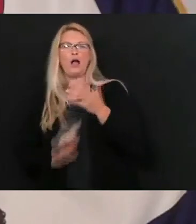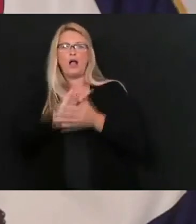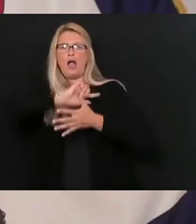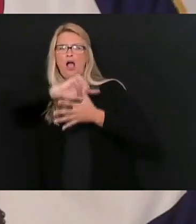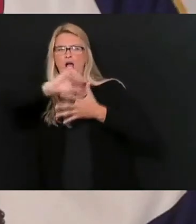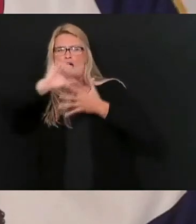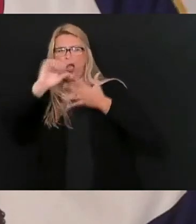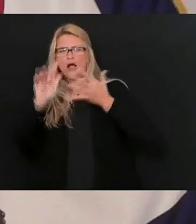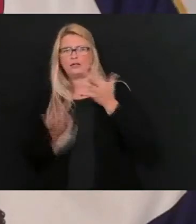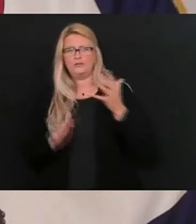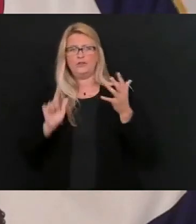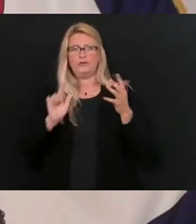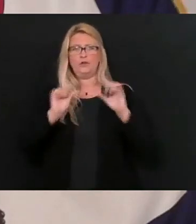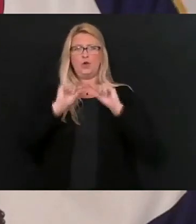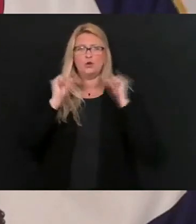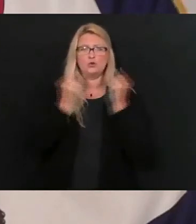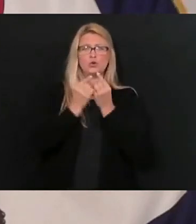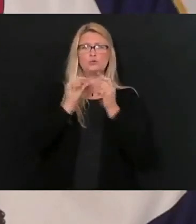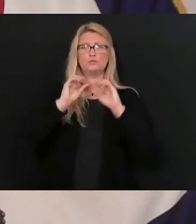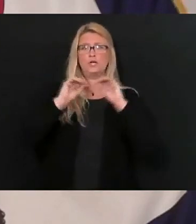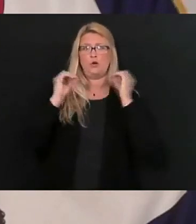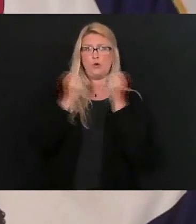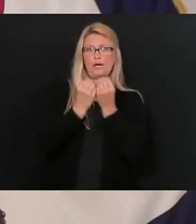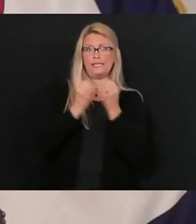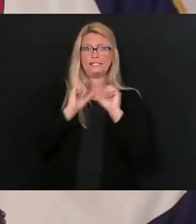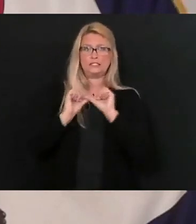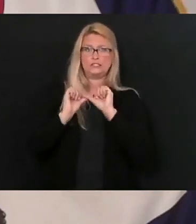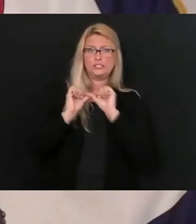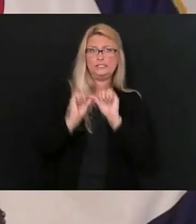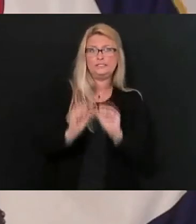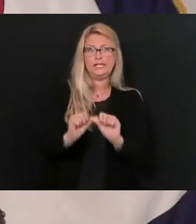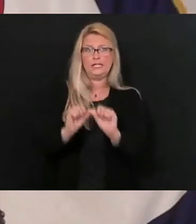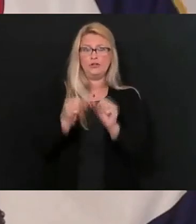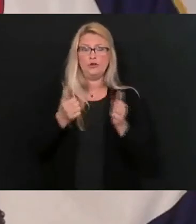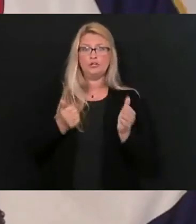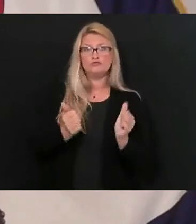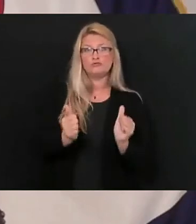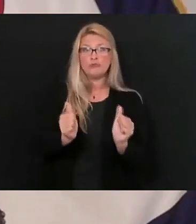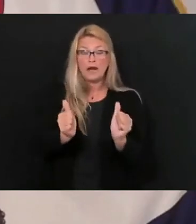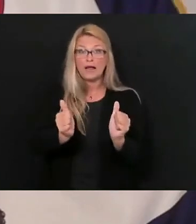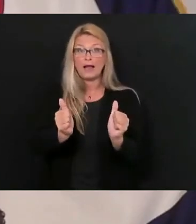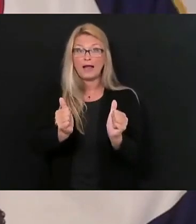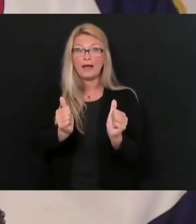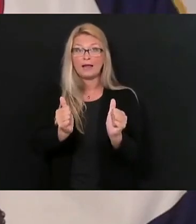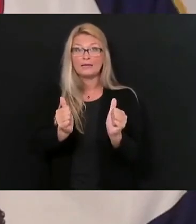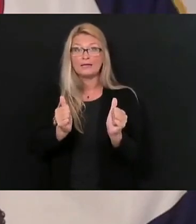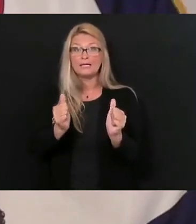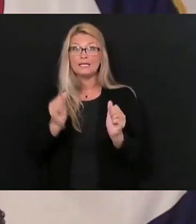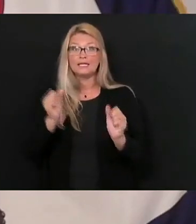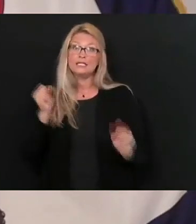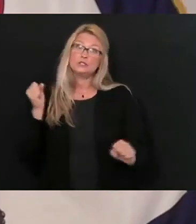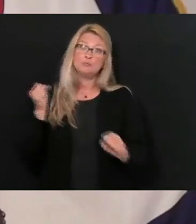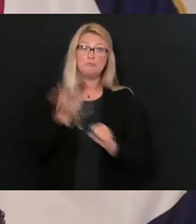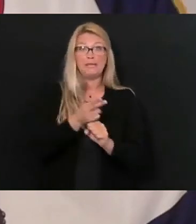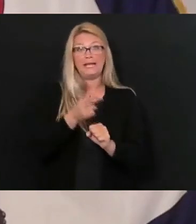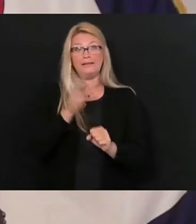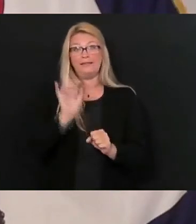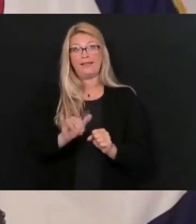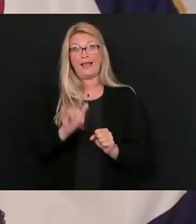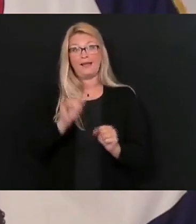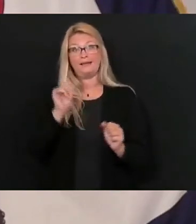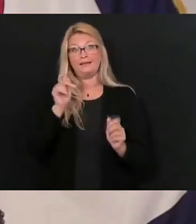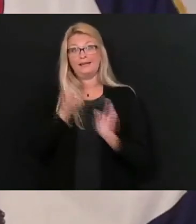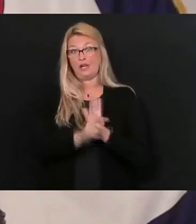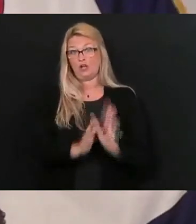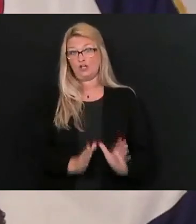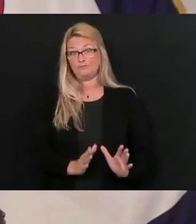the toolbox to continue to absolutely try to combat this terrible, terrible killer. We